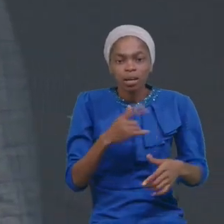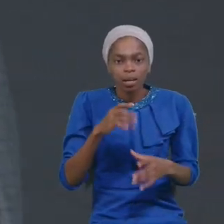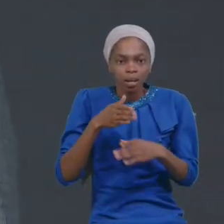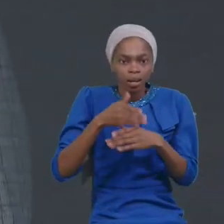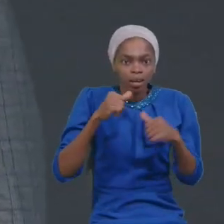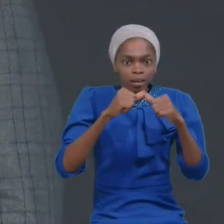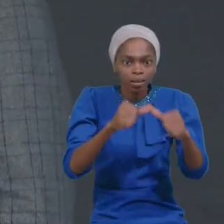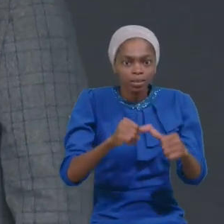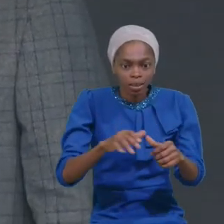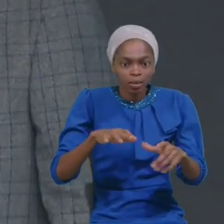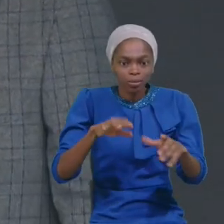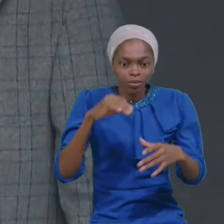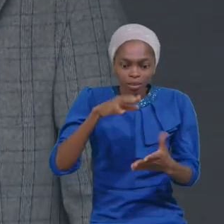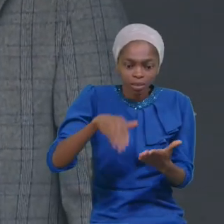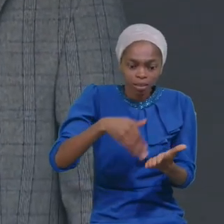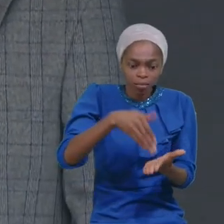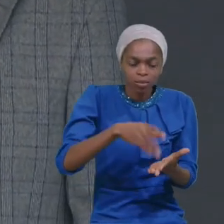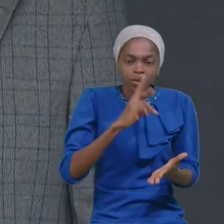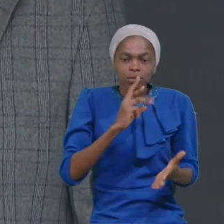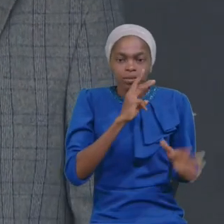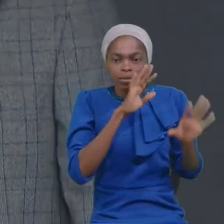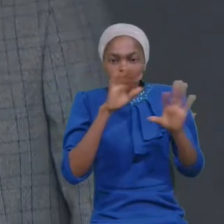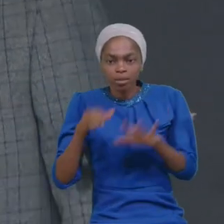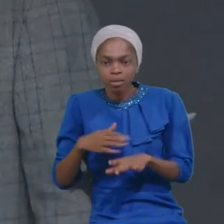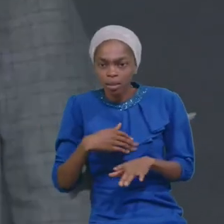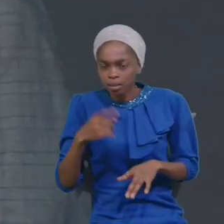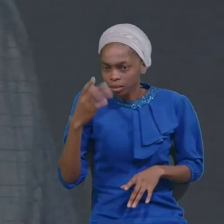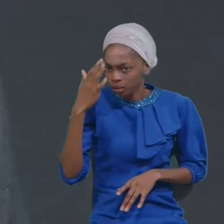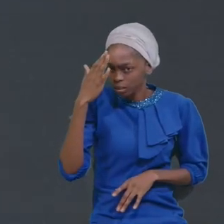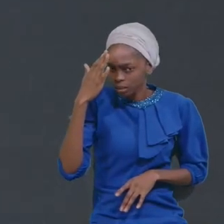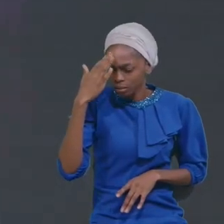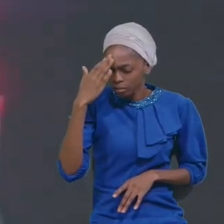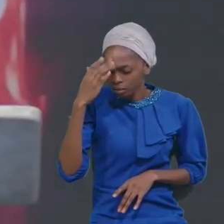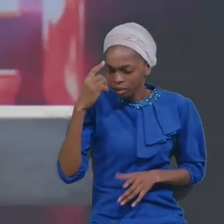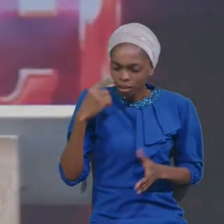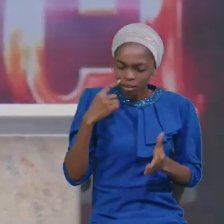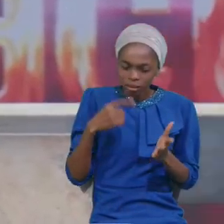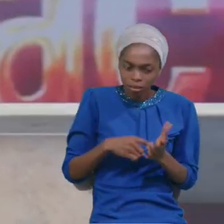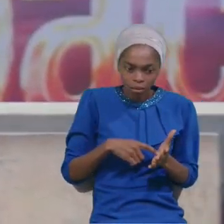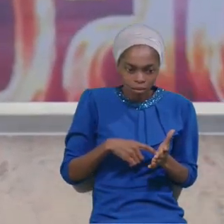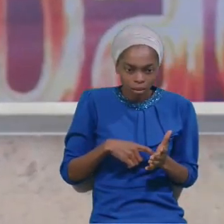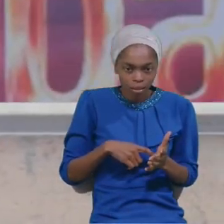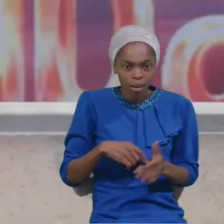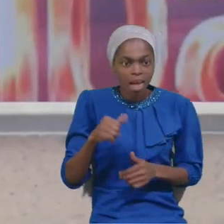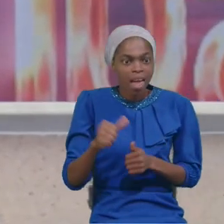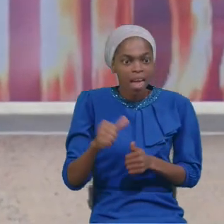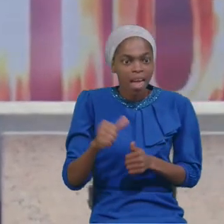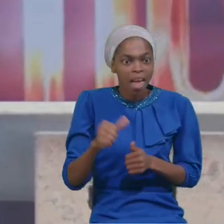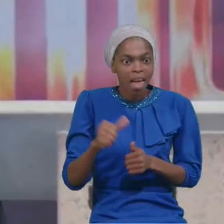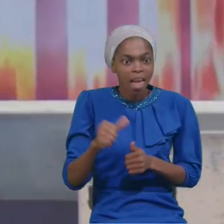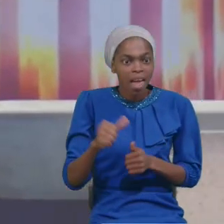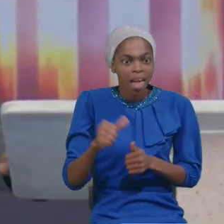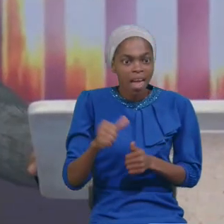every Israelite can get through, but those people that do not have God,